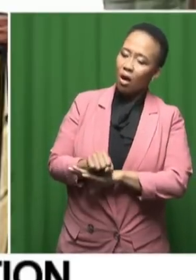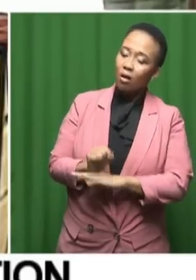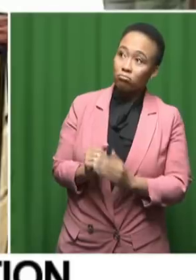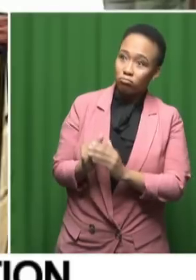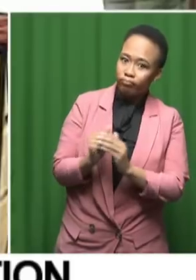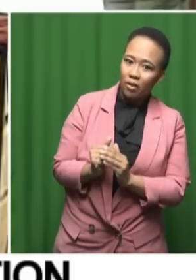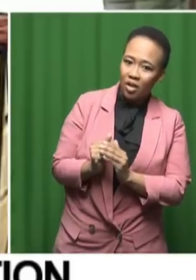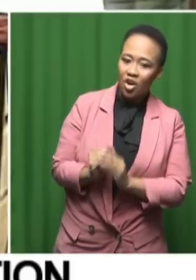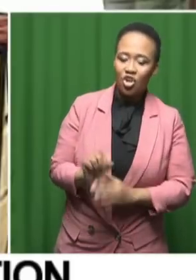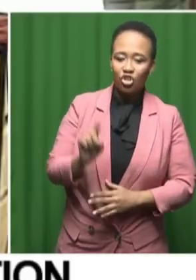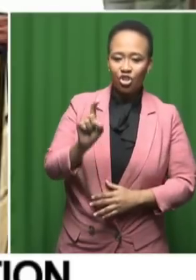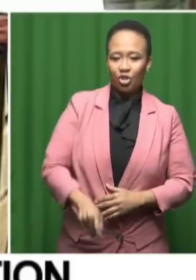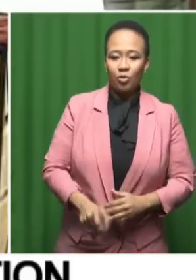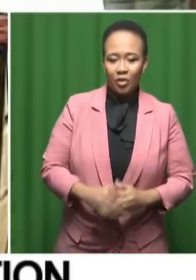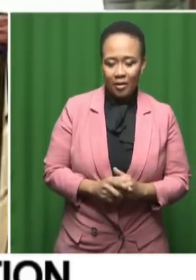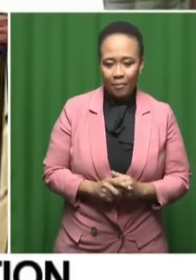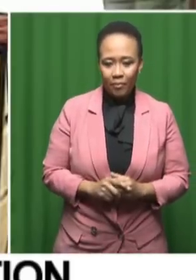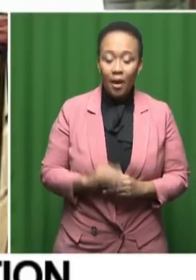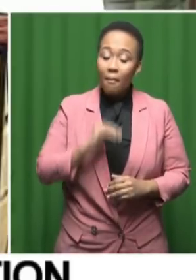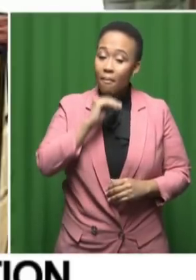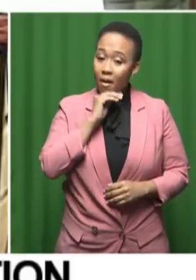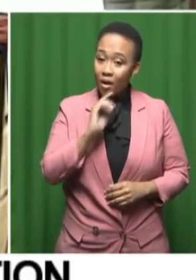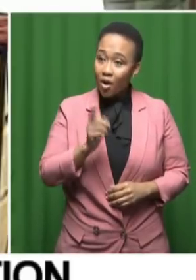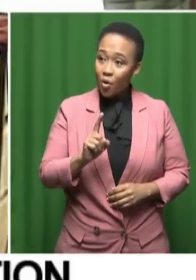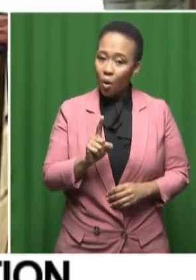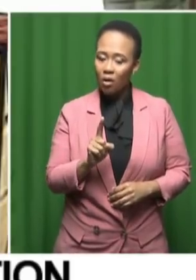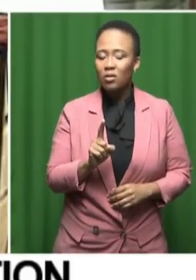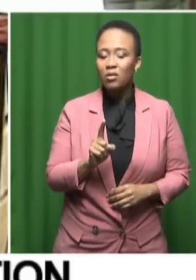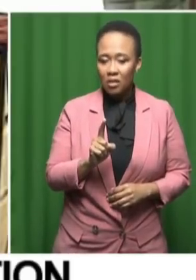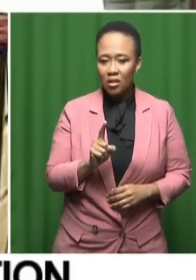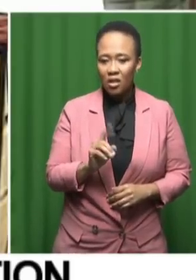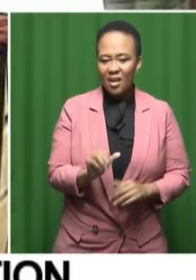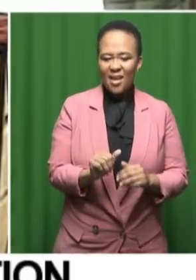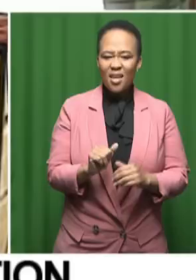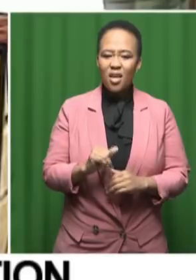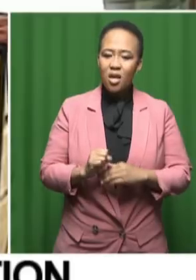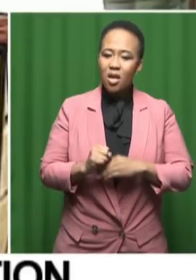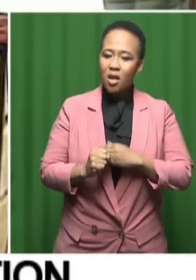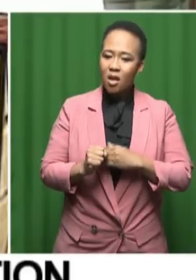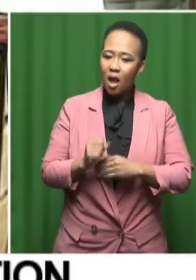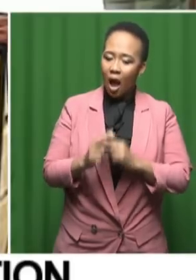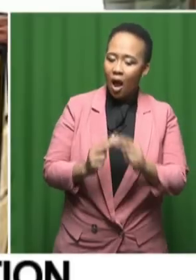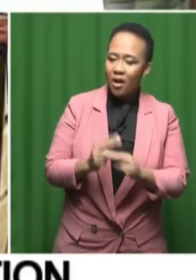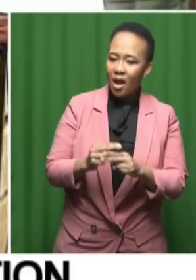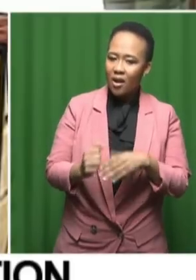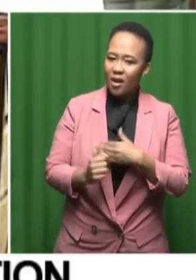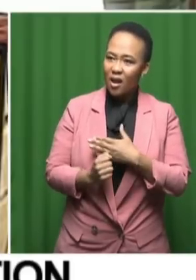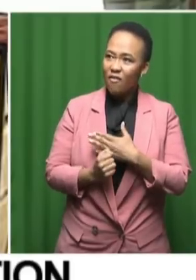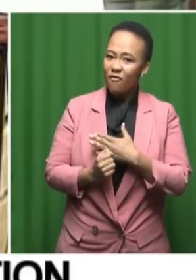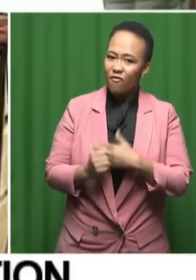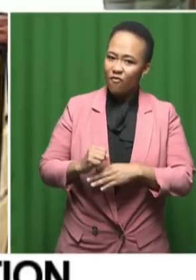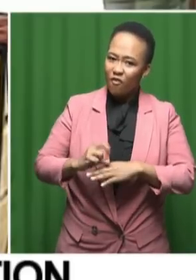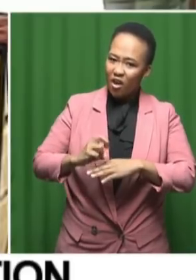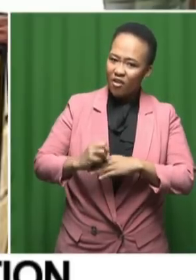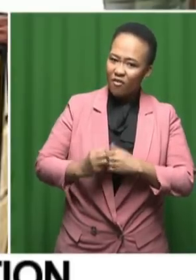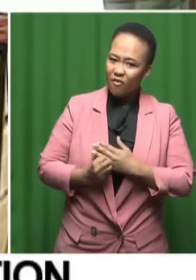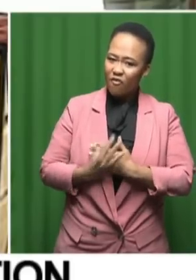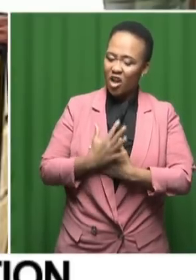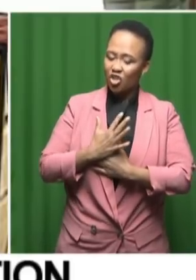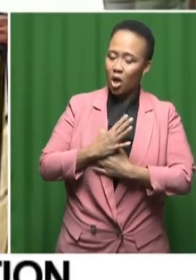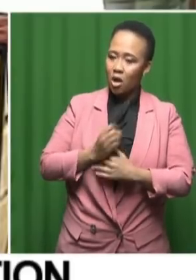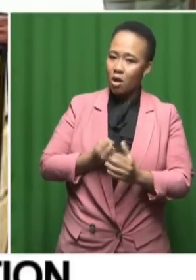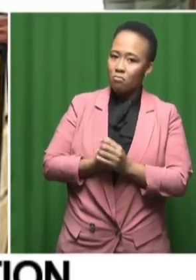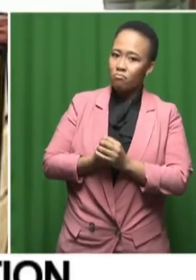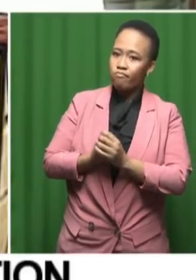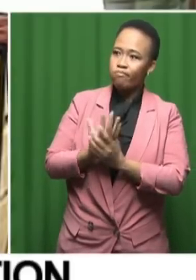no infection, which means you should not be allowing the reinfection to grow to a level that it causes you